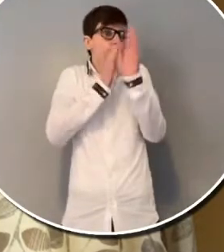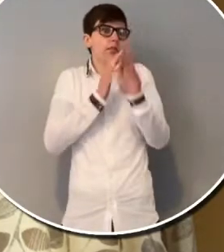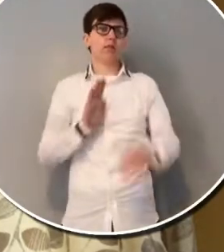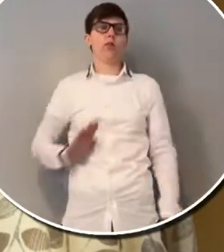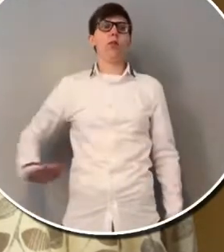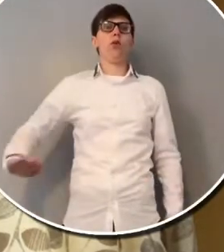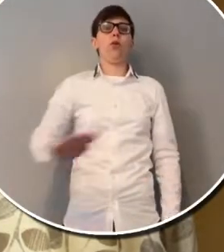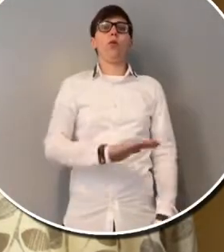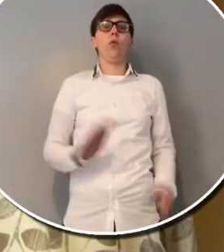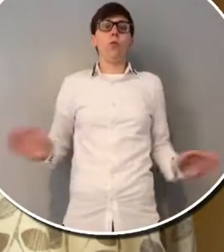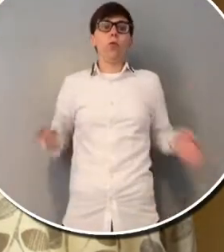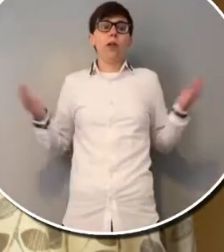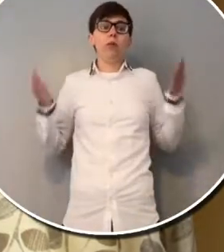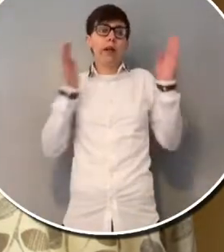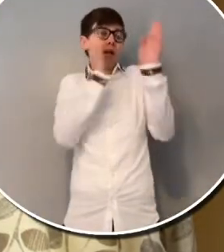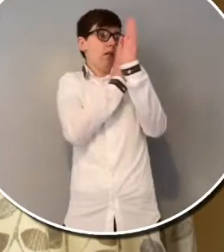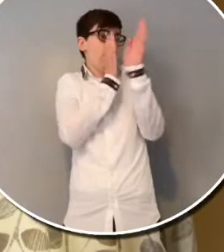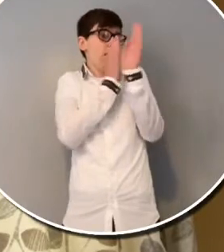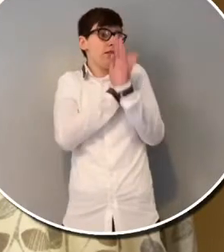peepo? Okay,